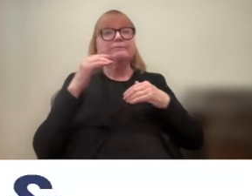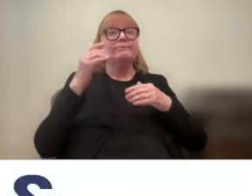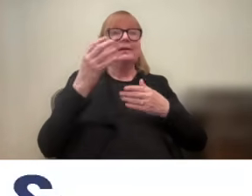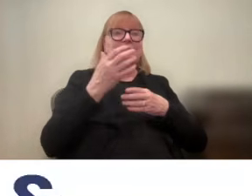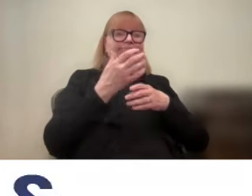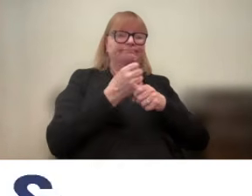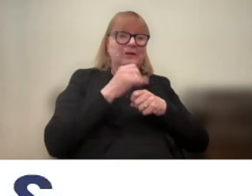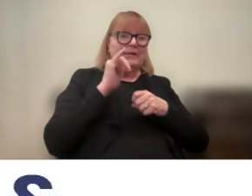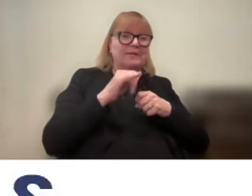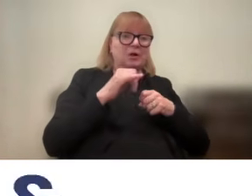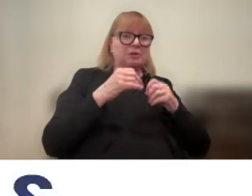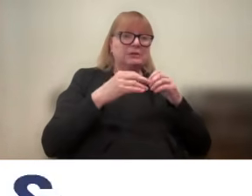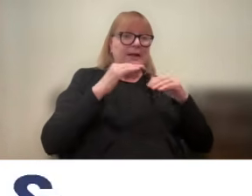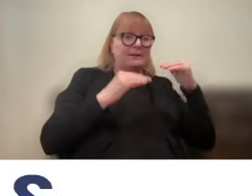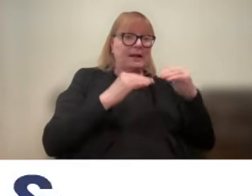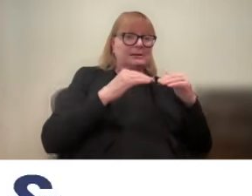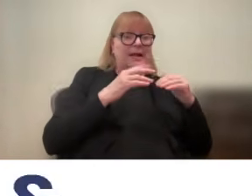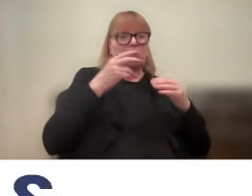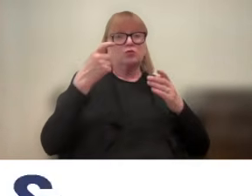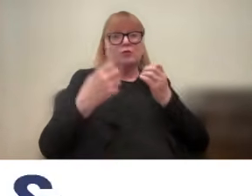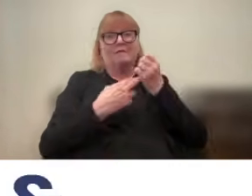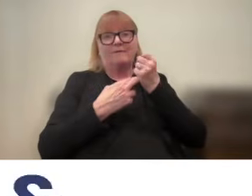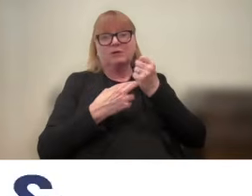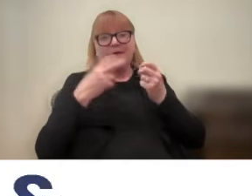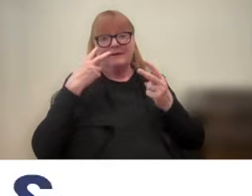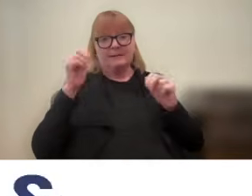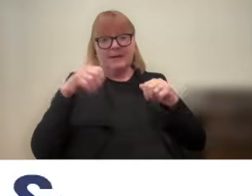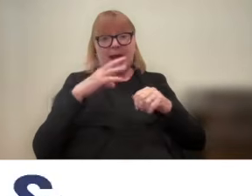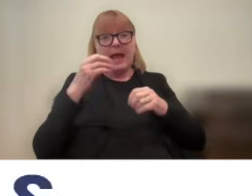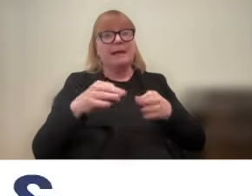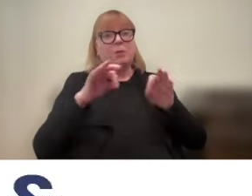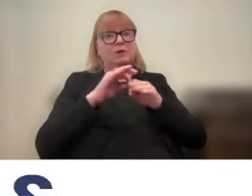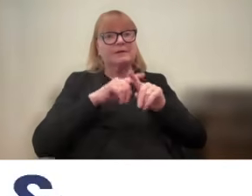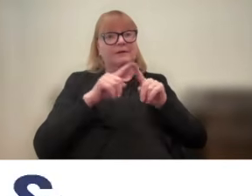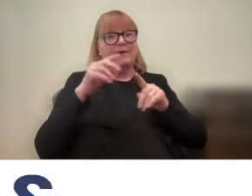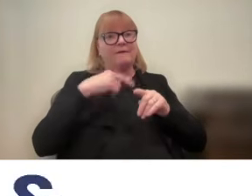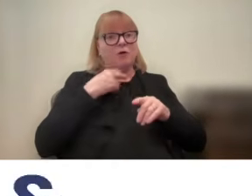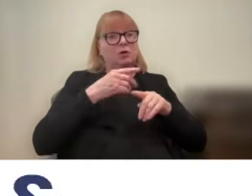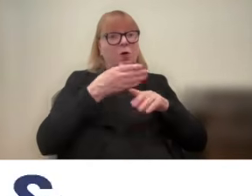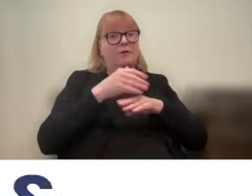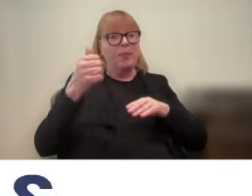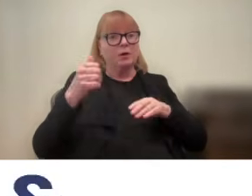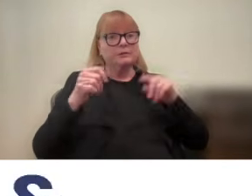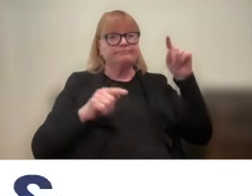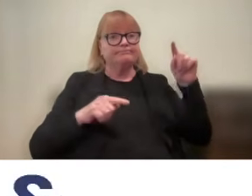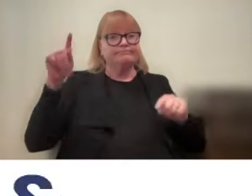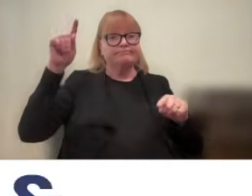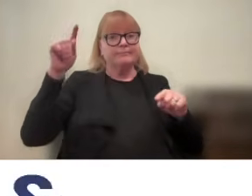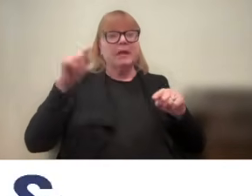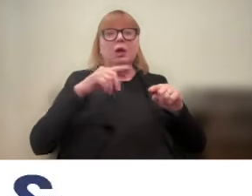imbalances, reinforcing the visibility and perceived importance of certain voices over others. For instance,